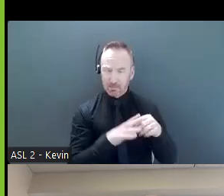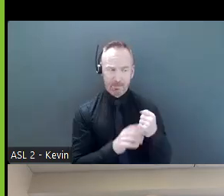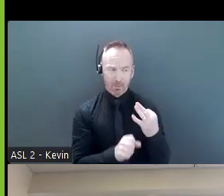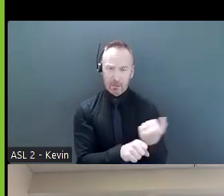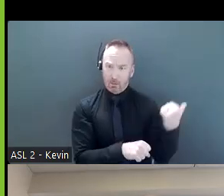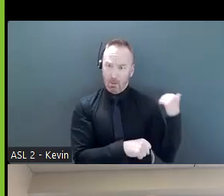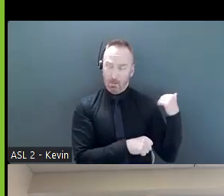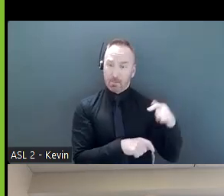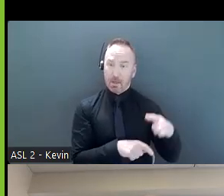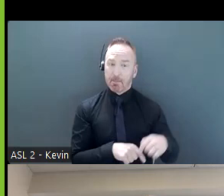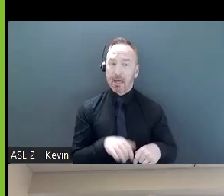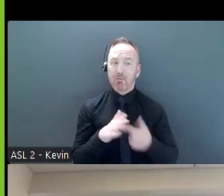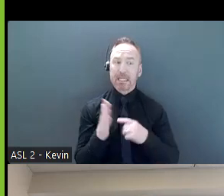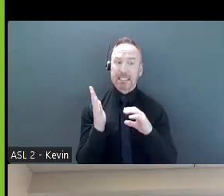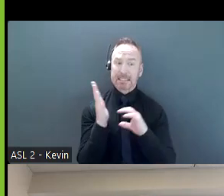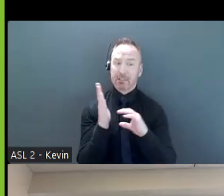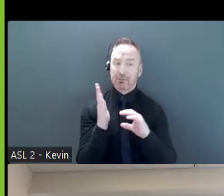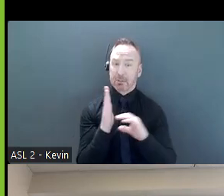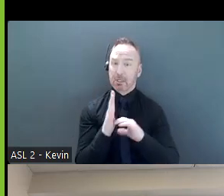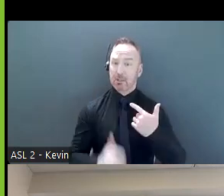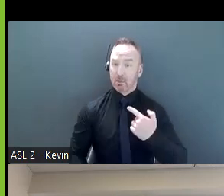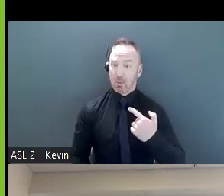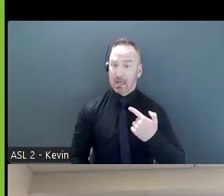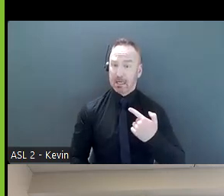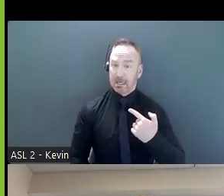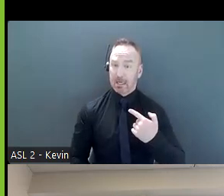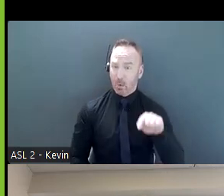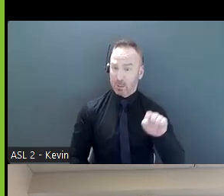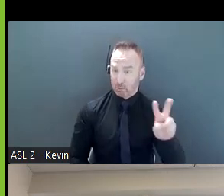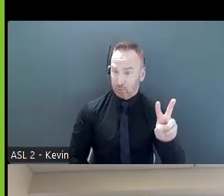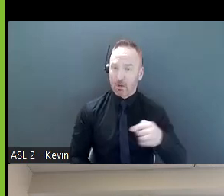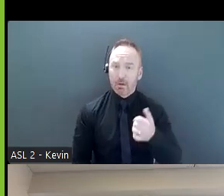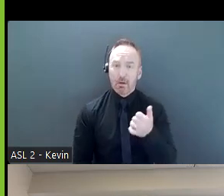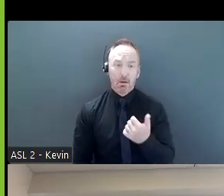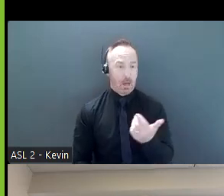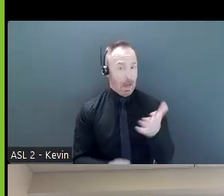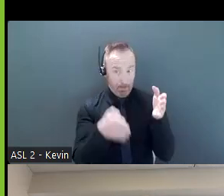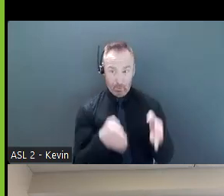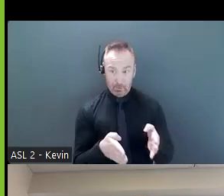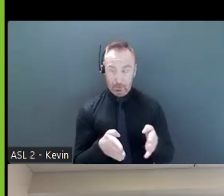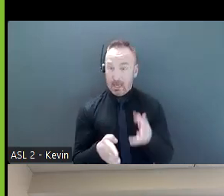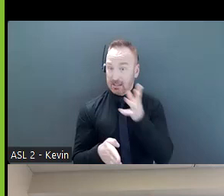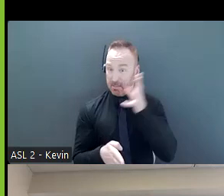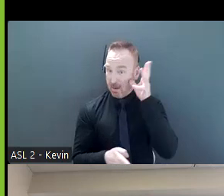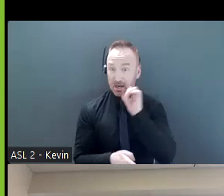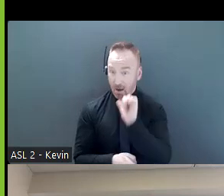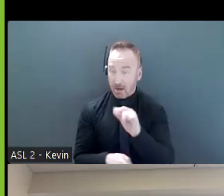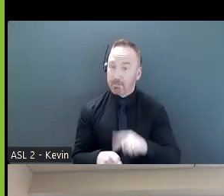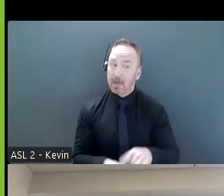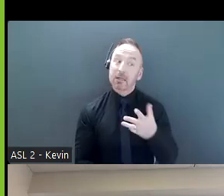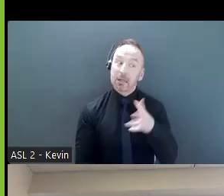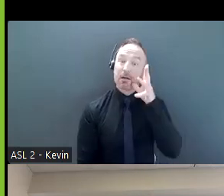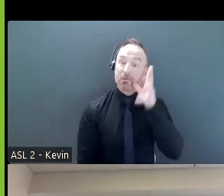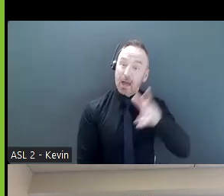so recently, is Section 21 sub 2 that says any person other than the parent of a child, including a grandparent,